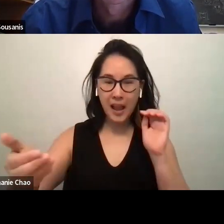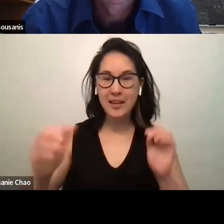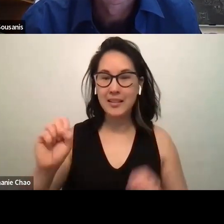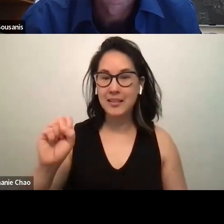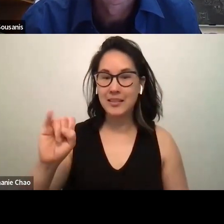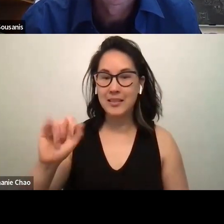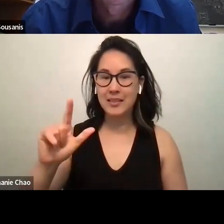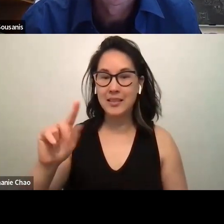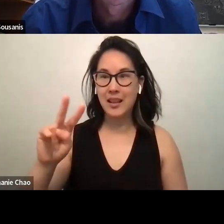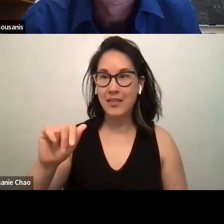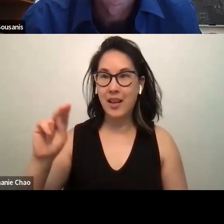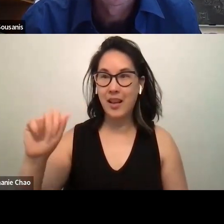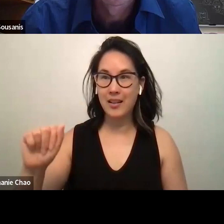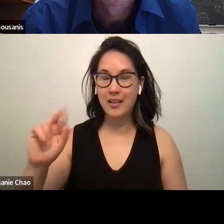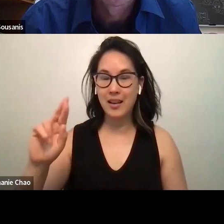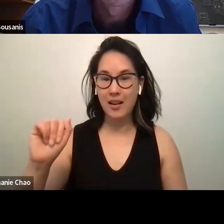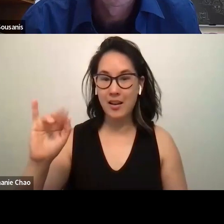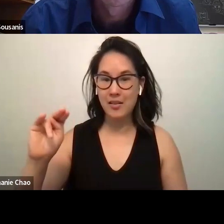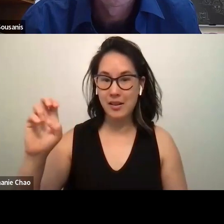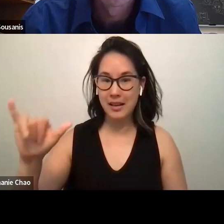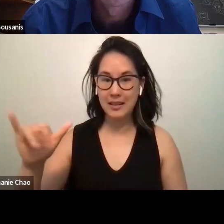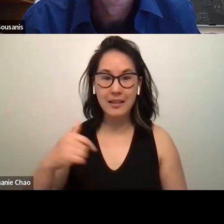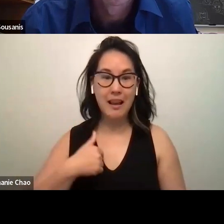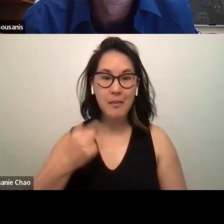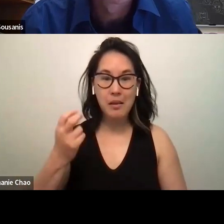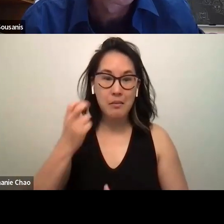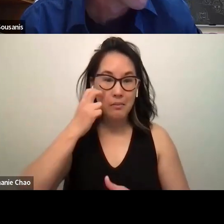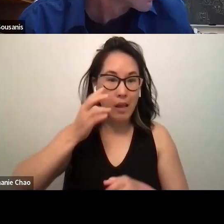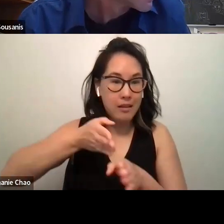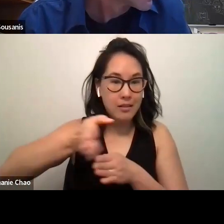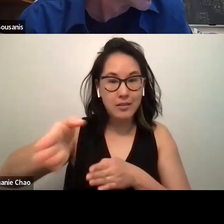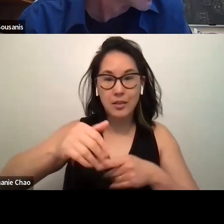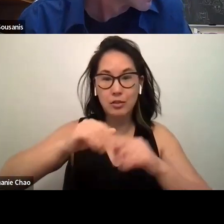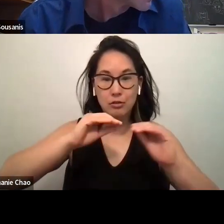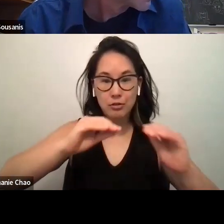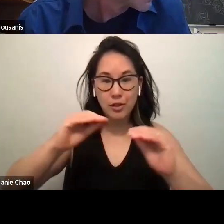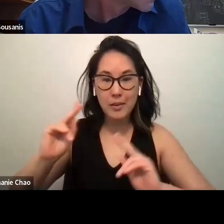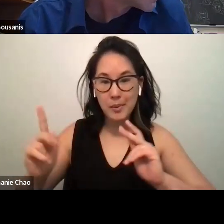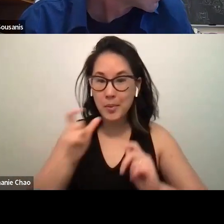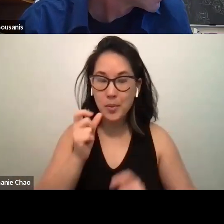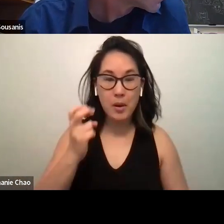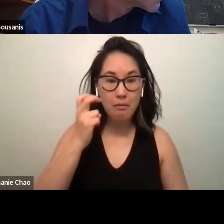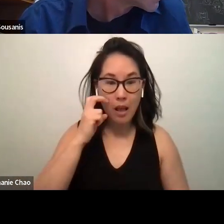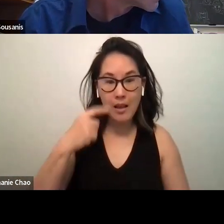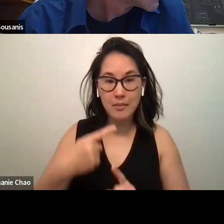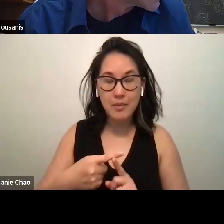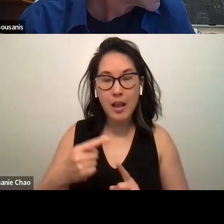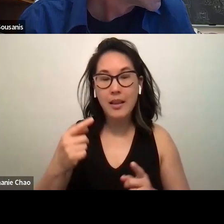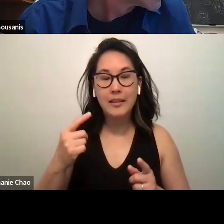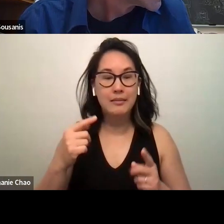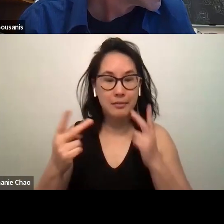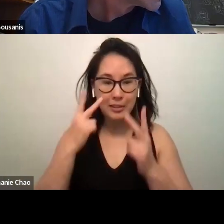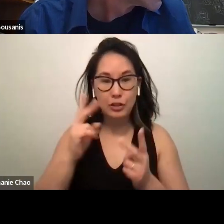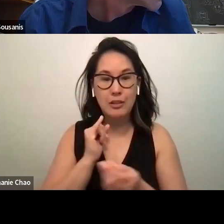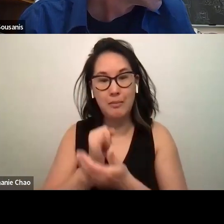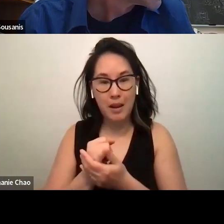Rainey. I've been in the blind industry training people who are blind and vision impaired for around